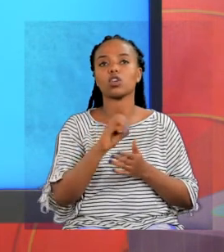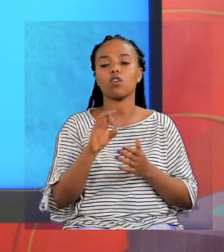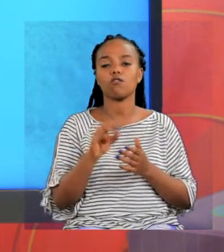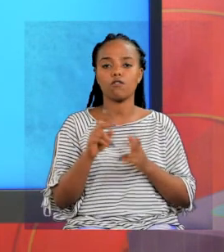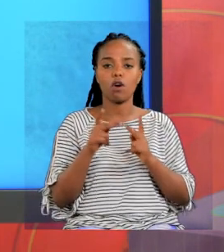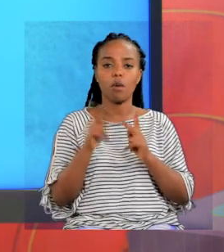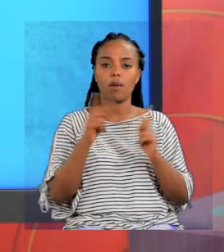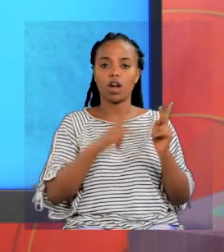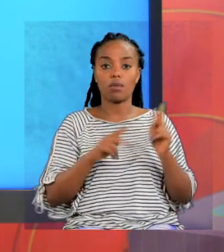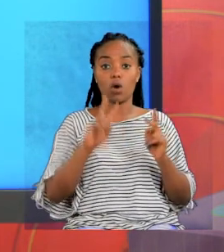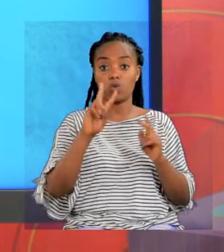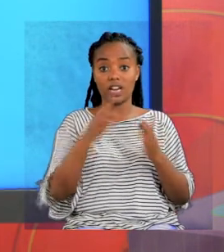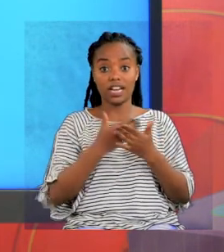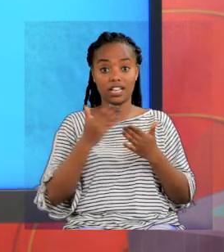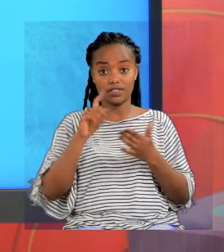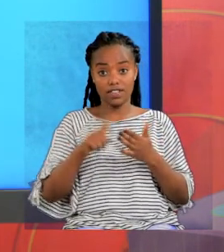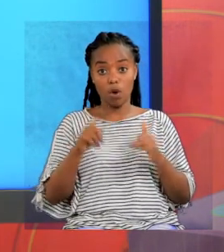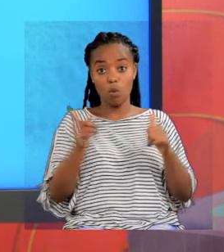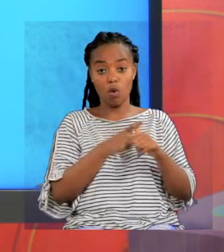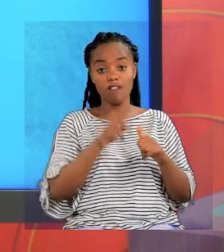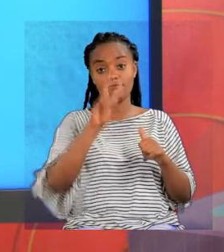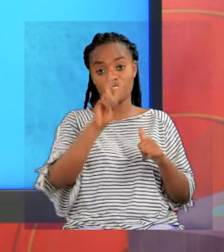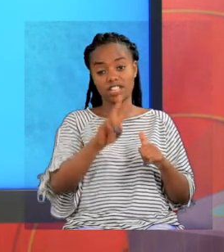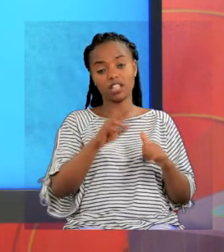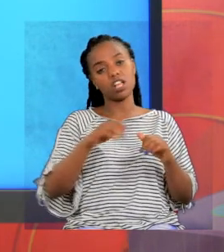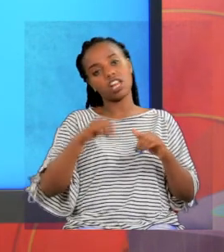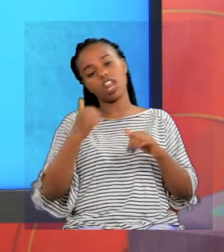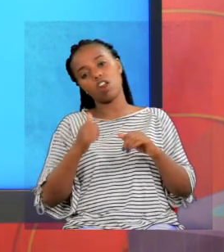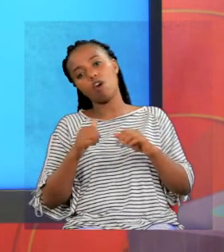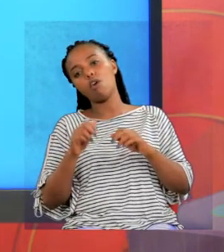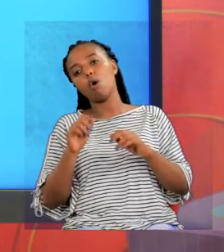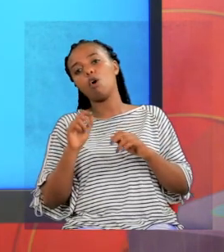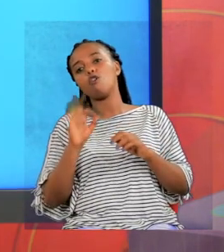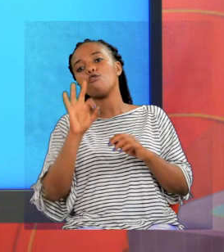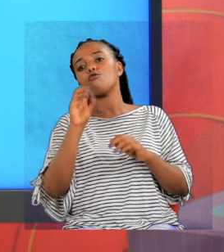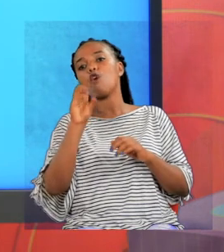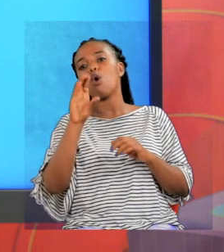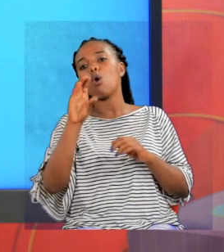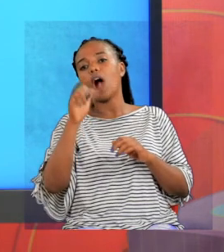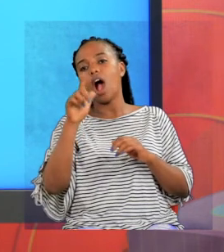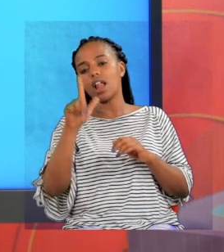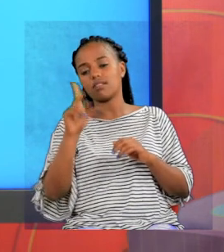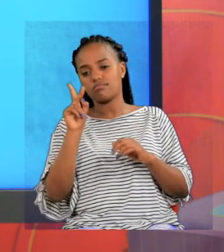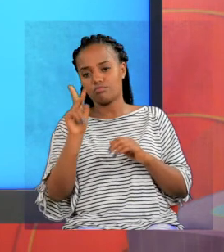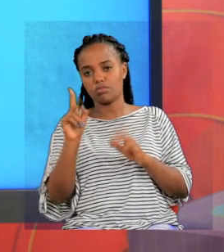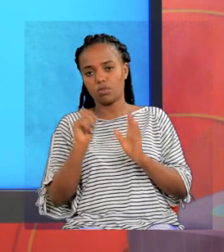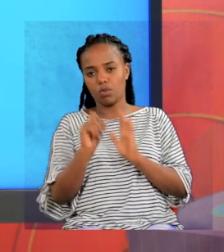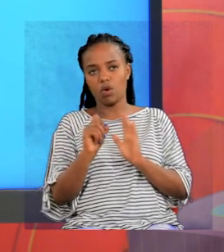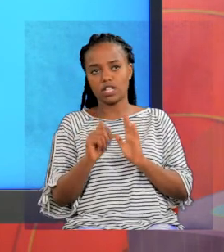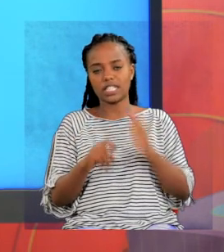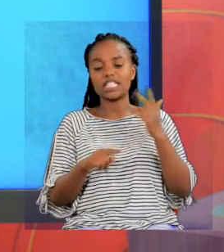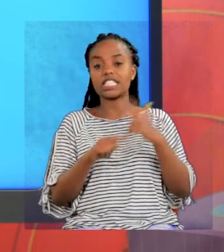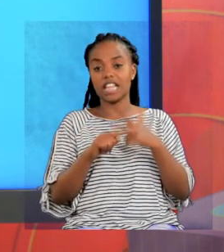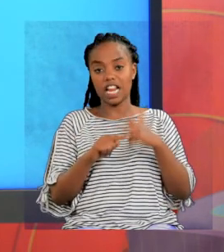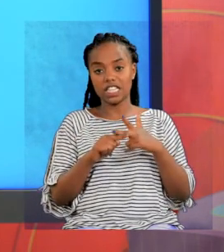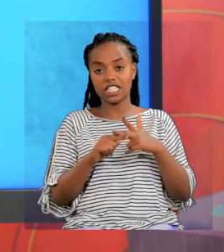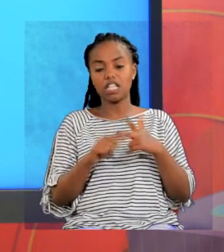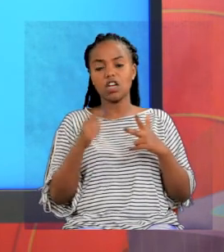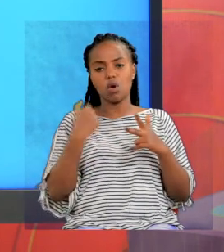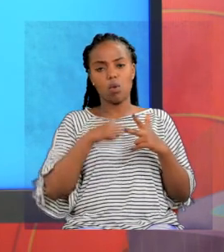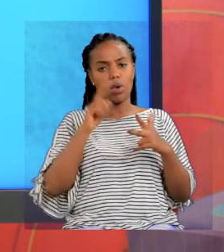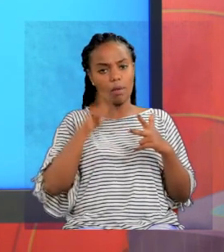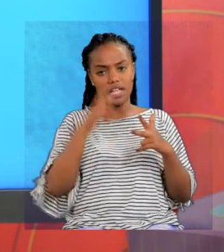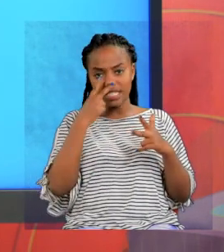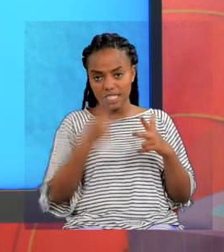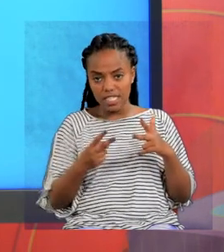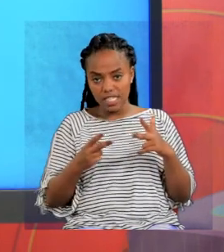things. One is the vertex, the other is the focal length. And the third one, we need to see whether